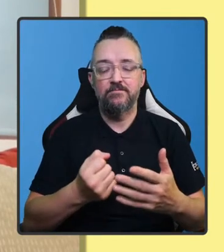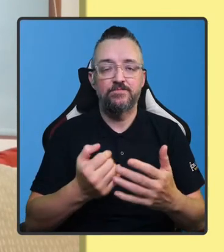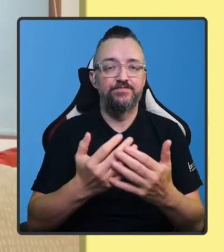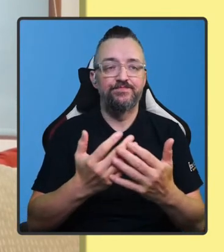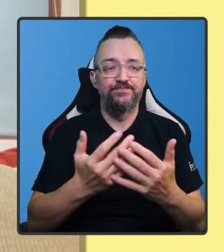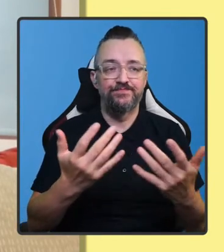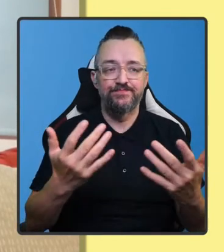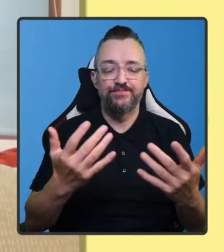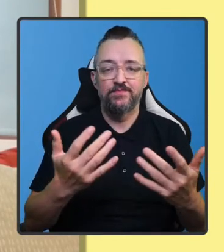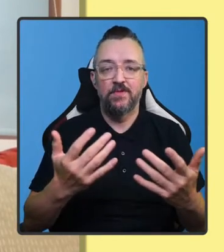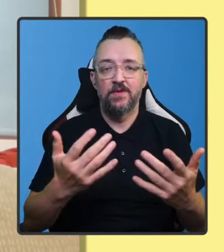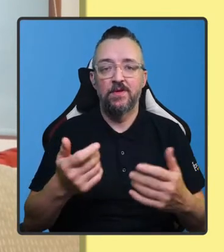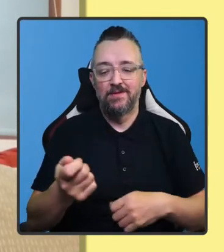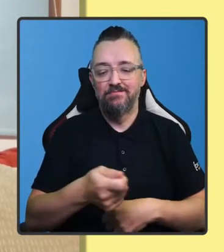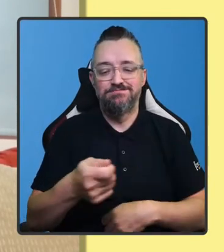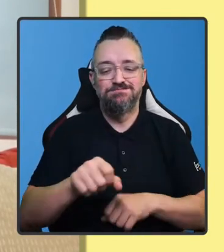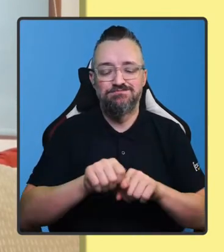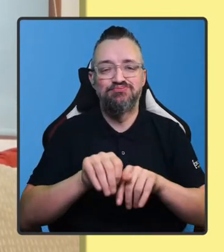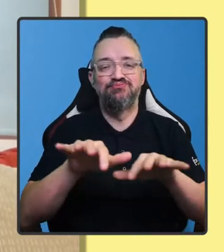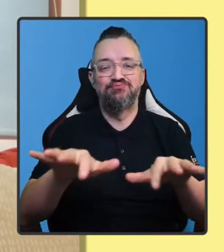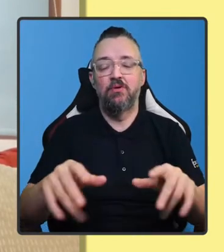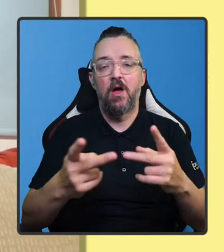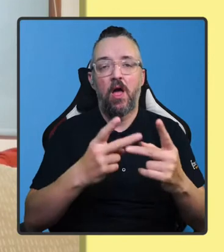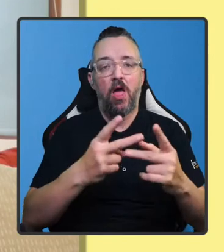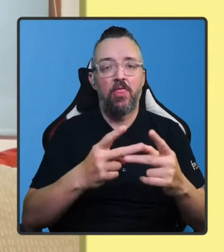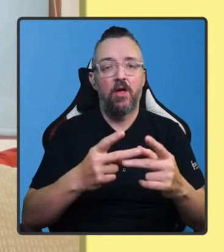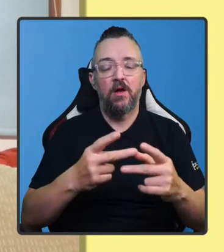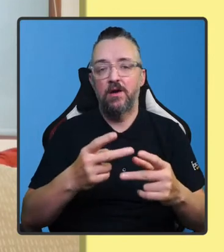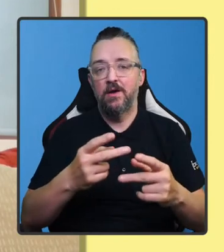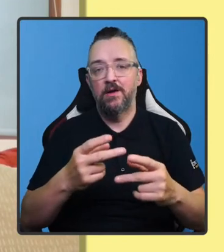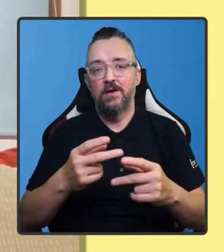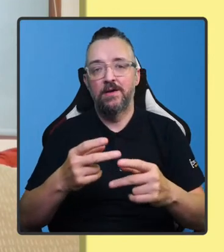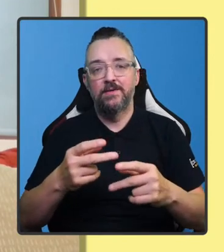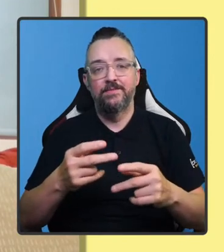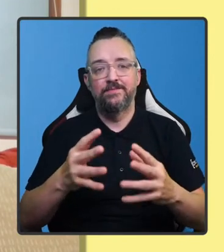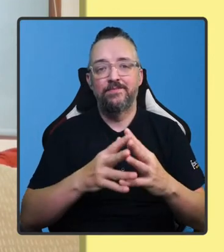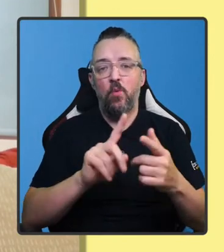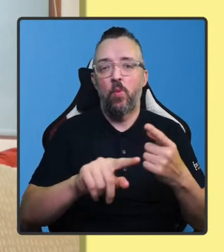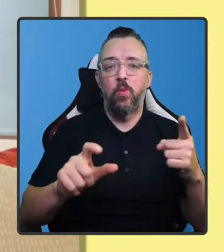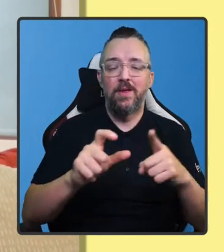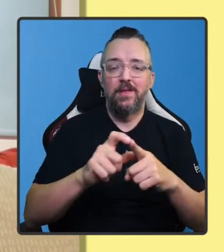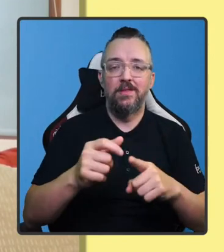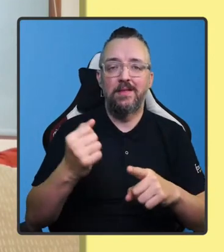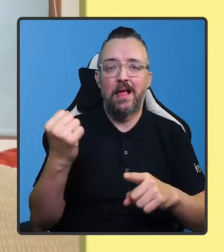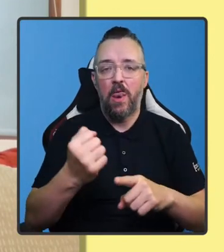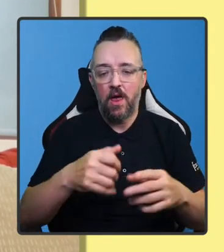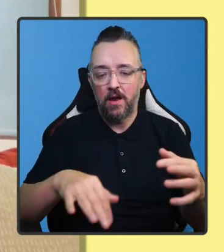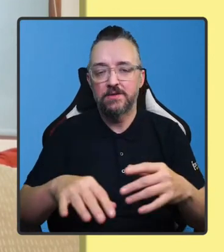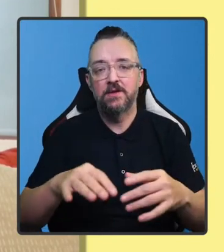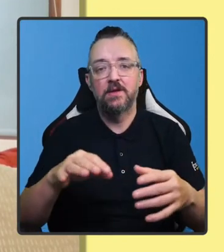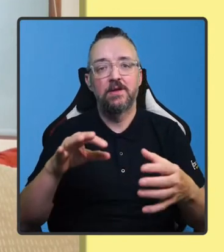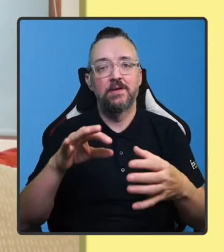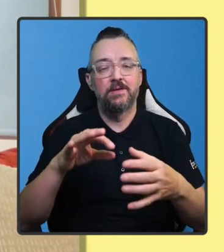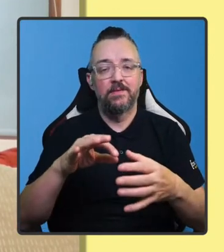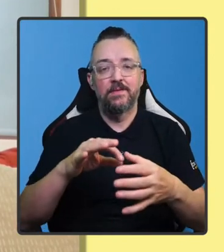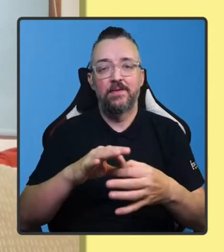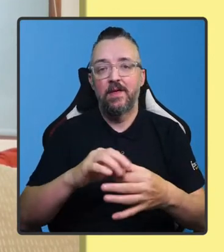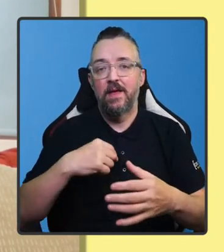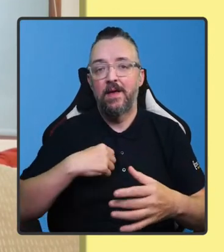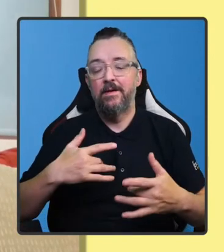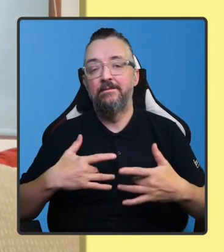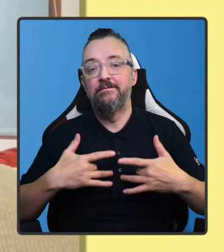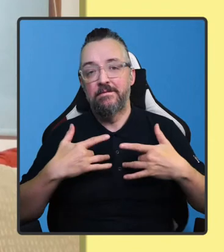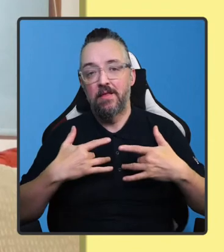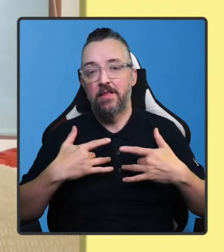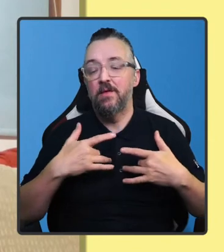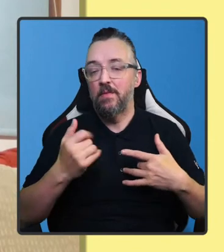the glyphosate and other herbicides being used around. And in general, I feel there would be